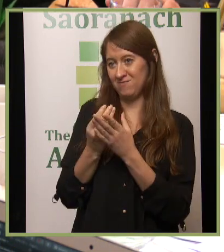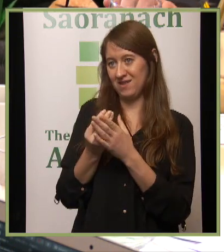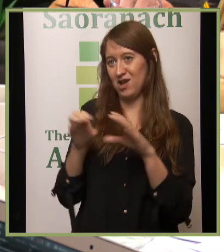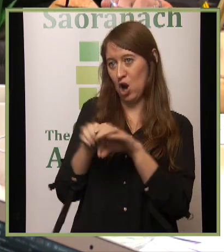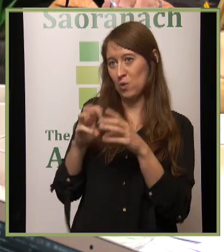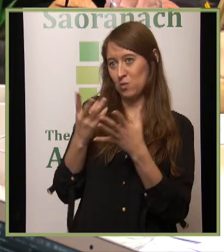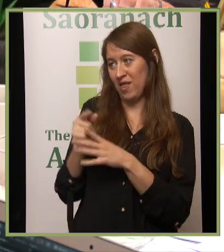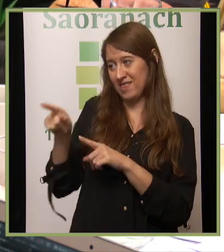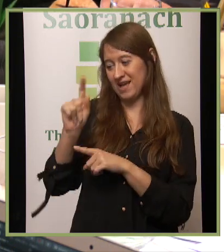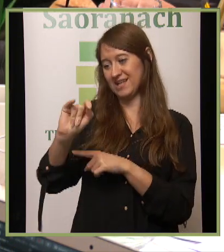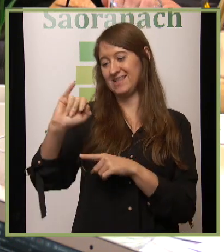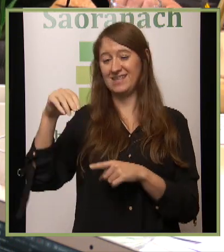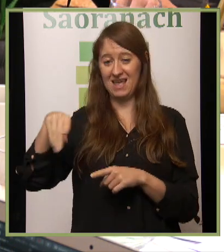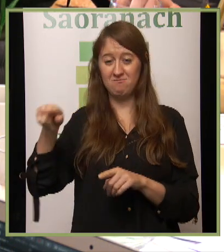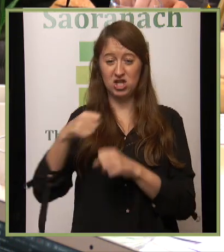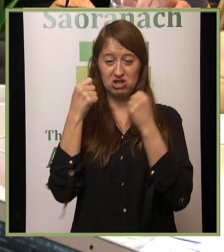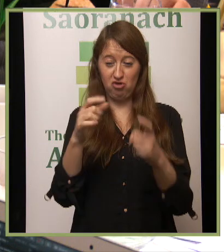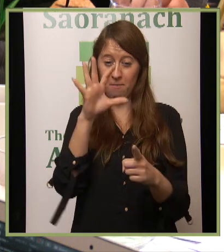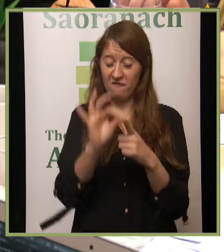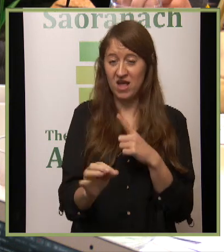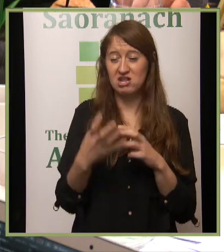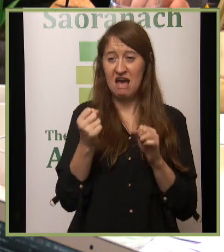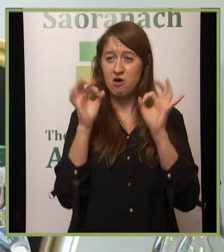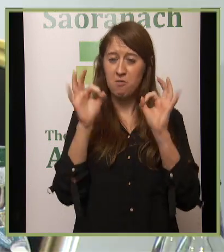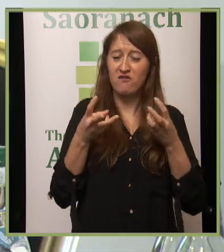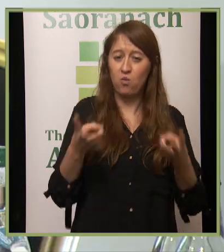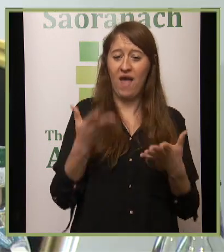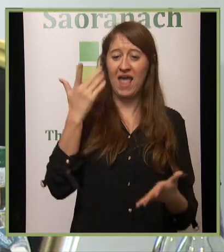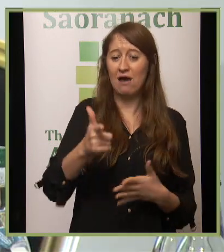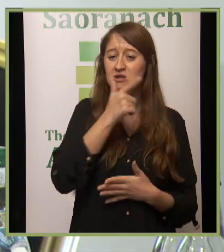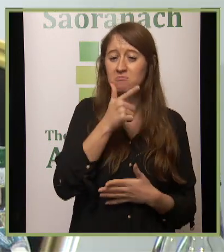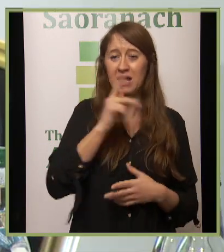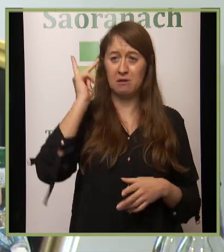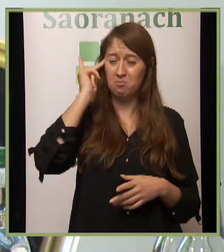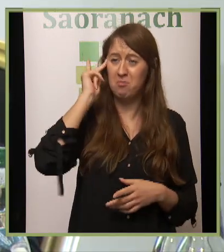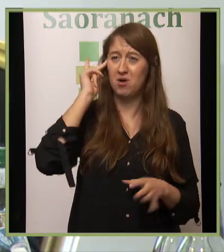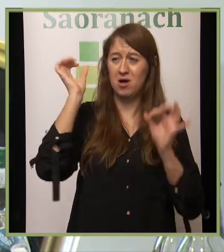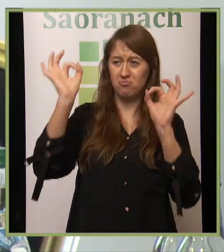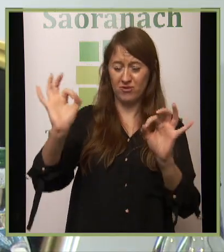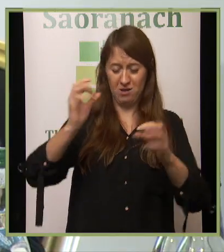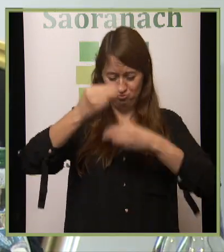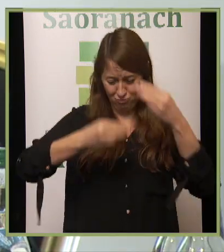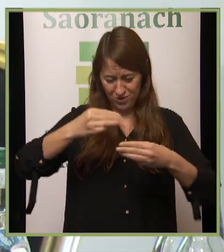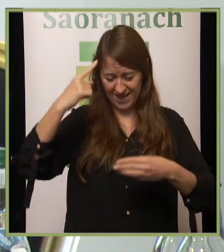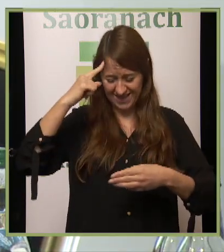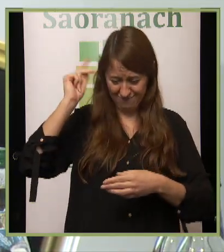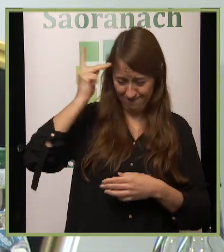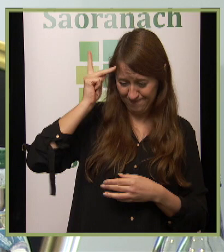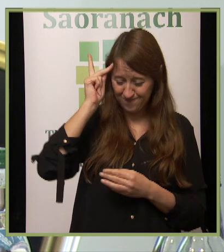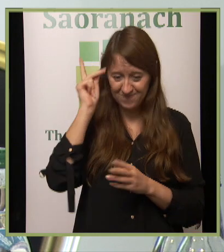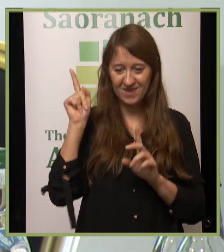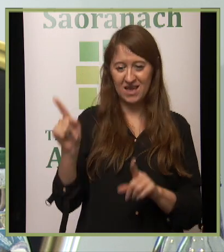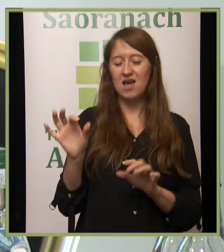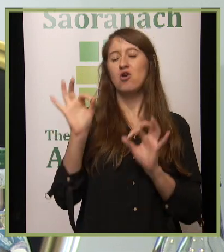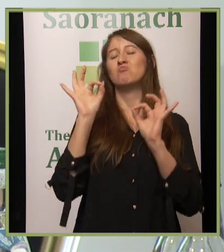he's such a professional, has a gift with words, has an organised mind, wants process in there, and as much as I do. And it's just been